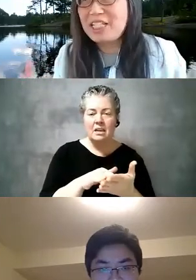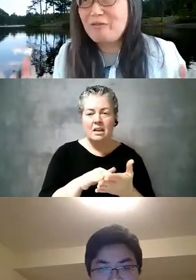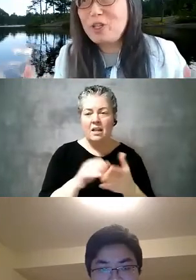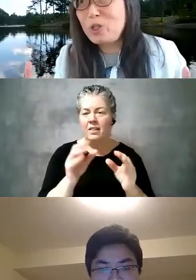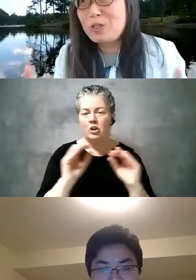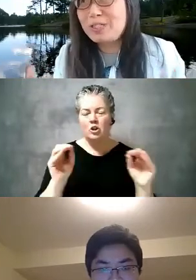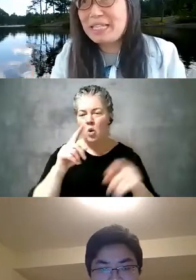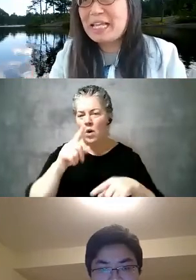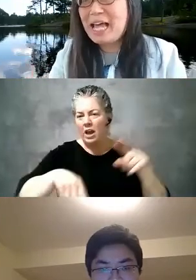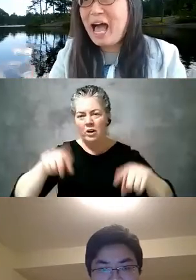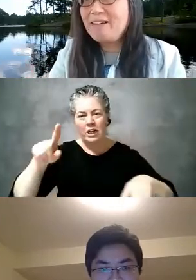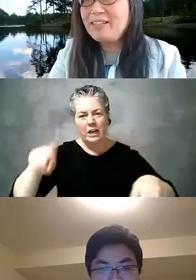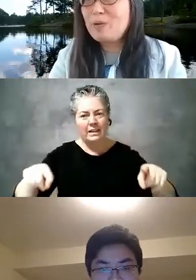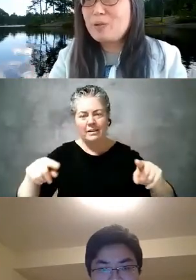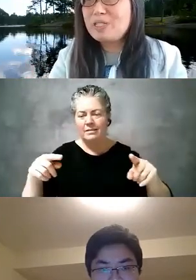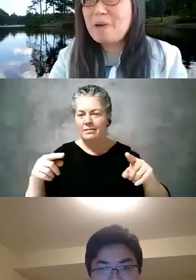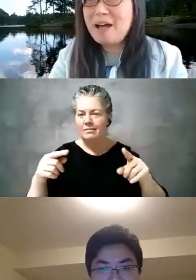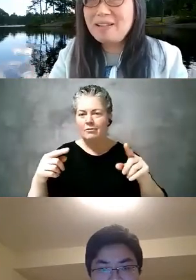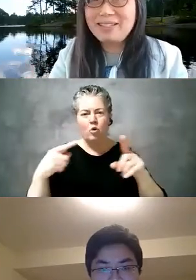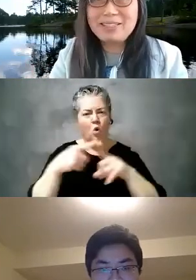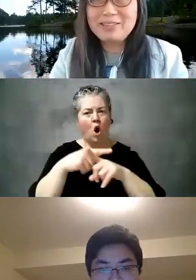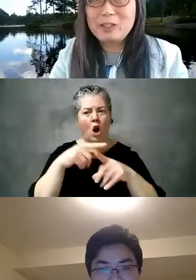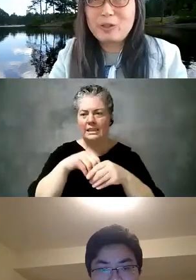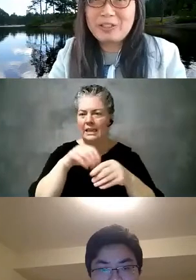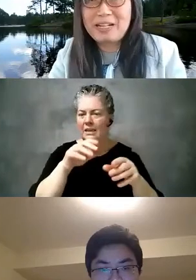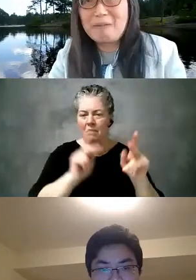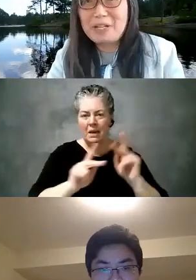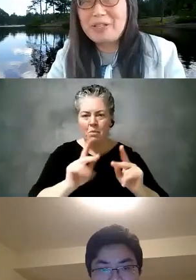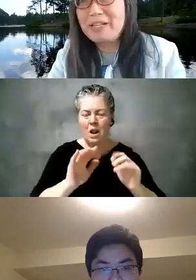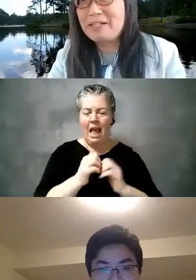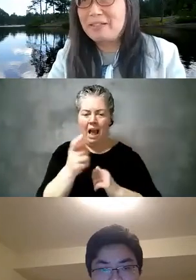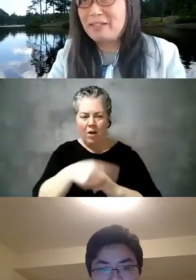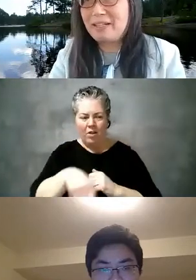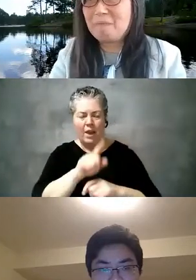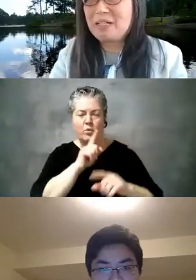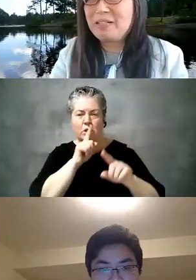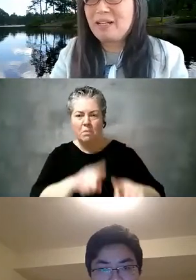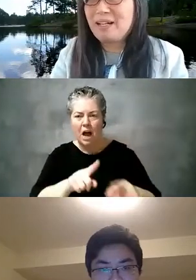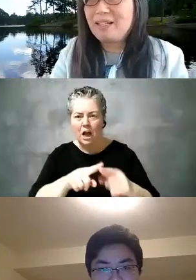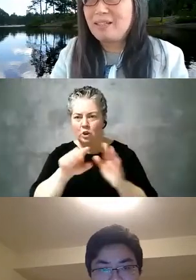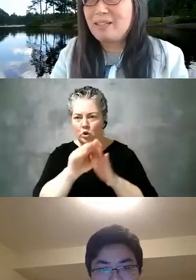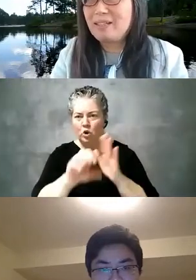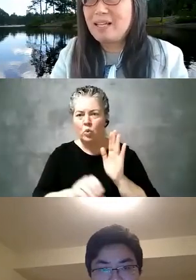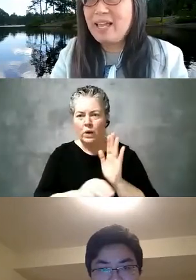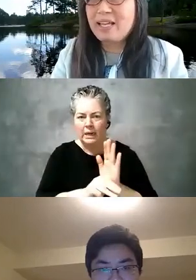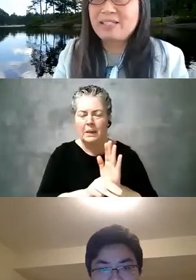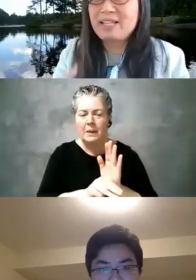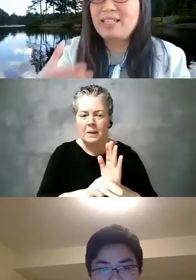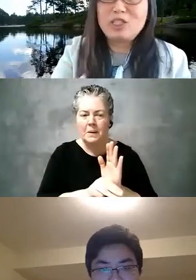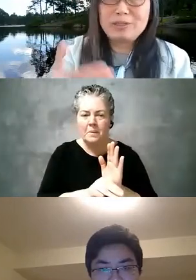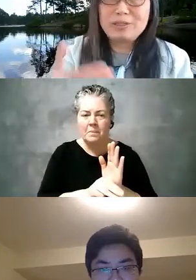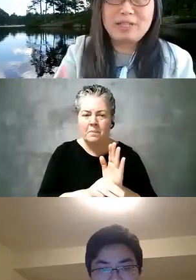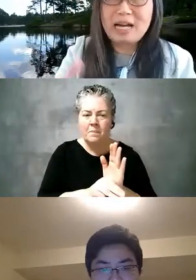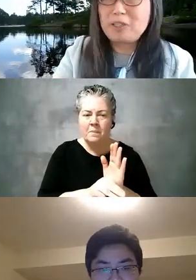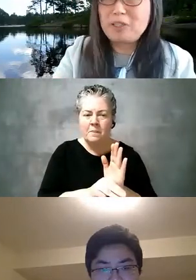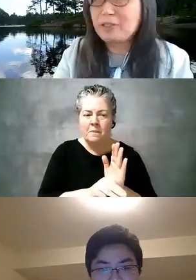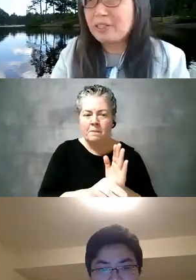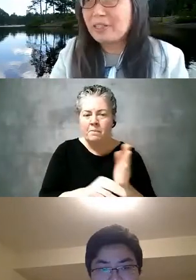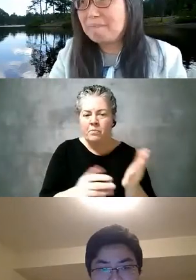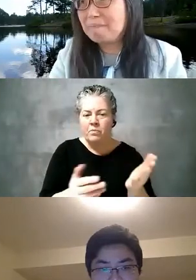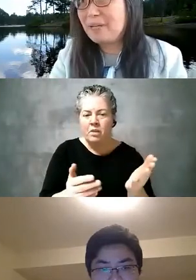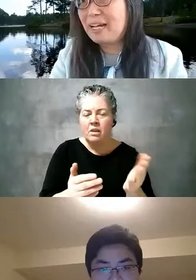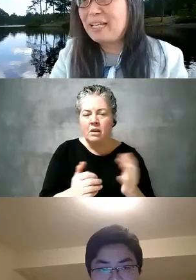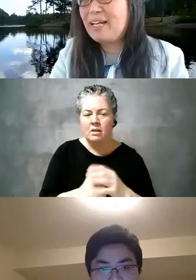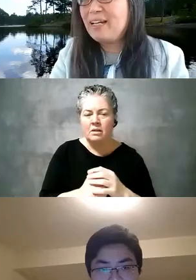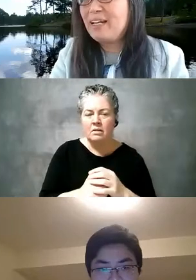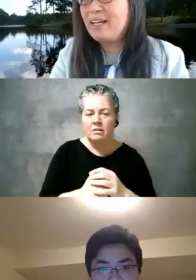across individuals in how they would respond to the curriculum if they are assigned to adopt a new